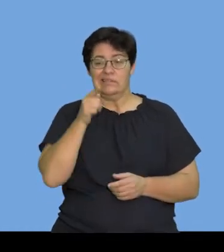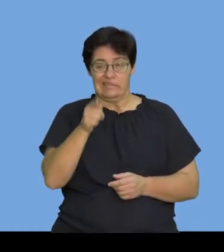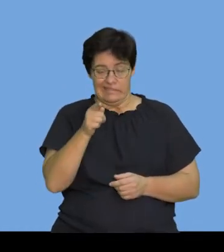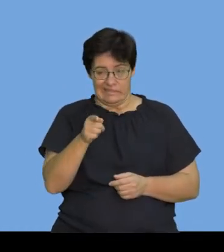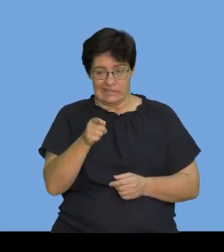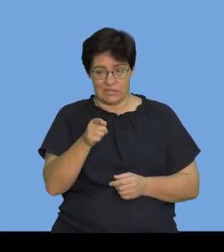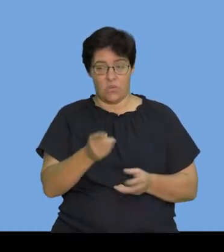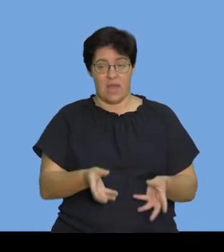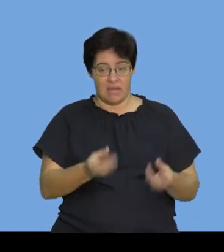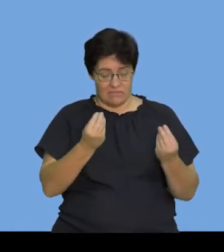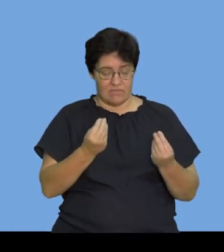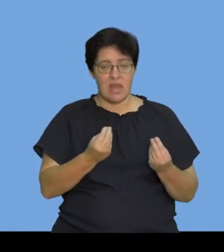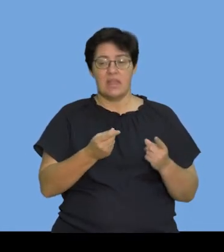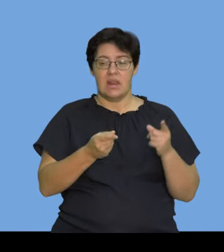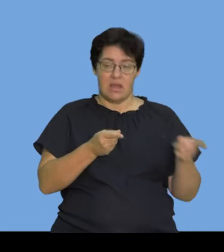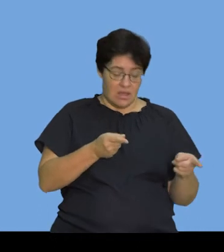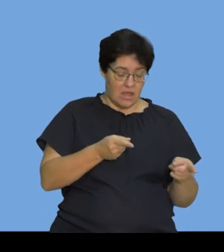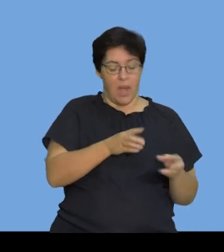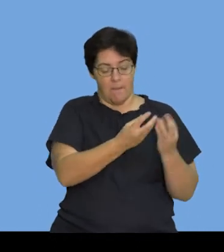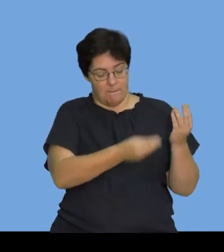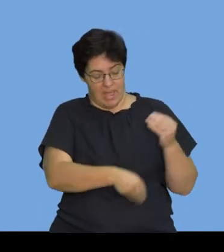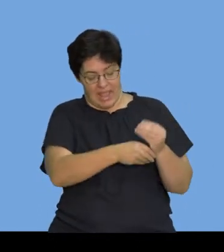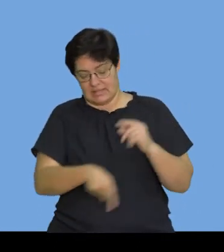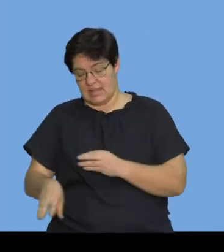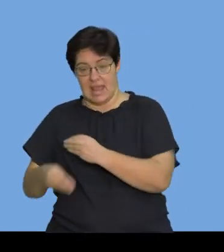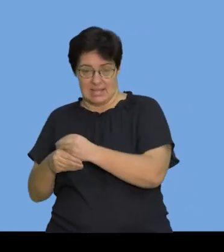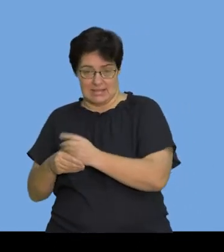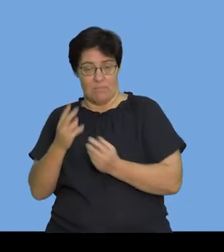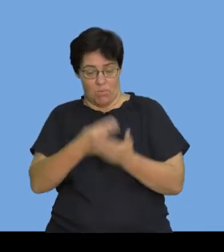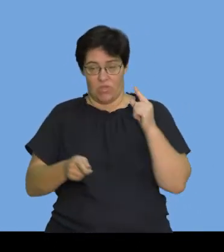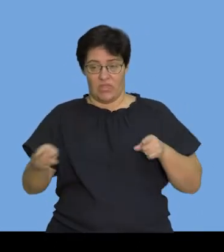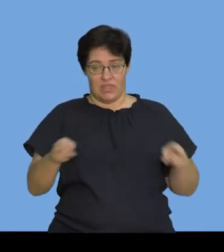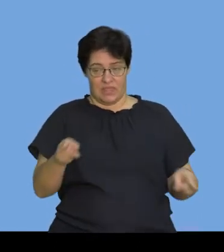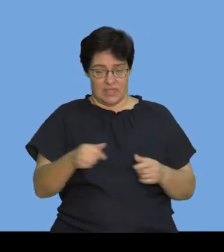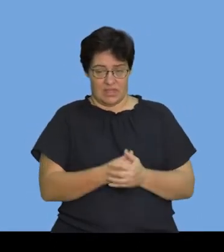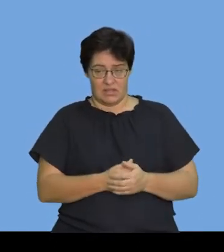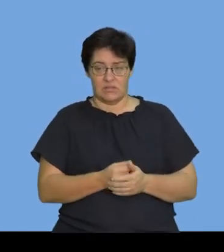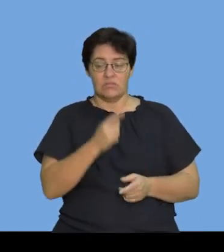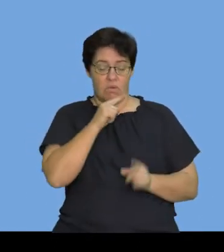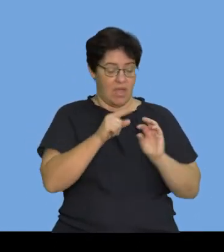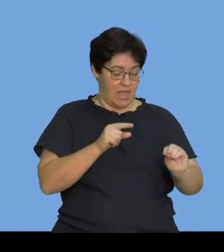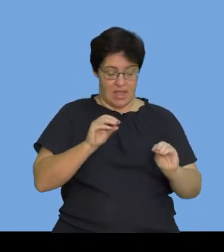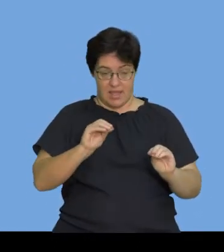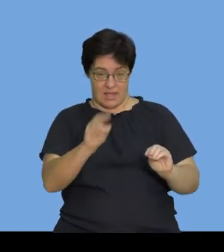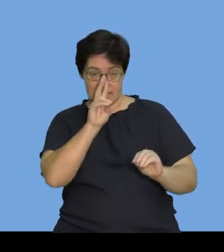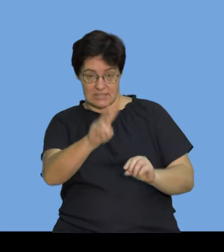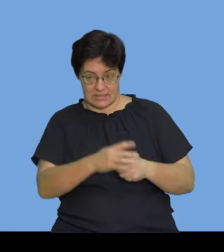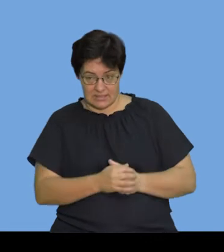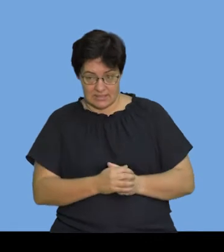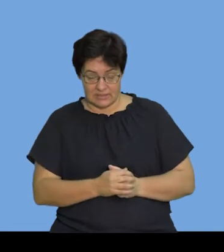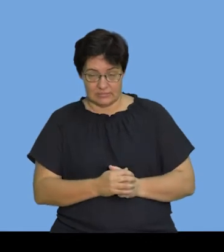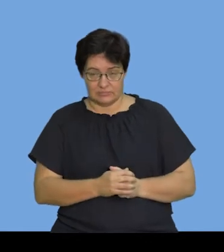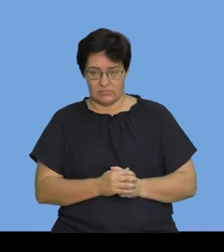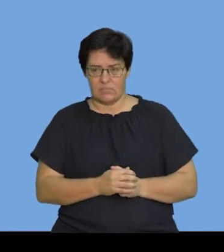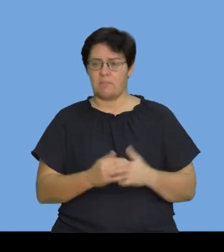here and add it on both sides. That's what step 3 says, right? So I'm adding it here and I'm adding it there.